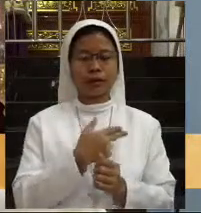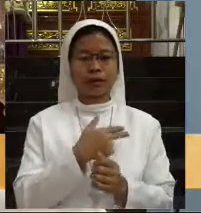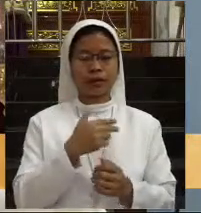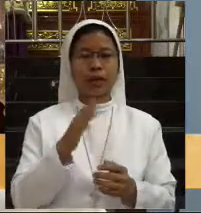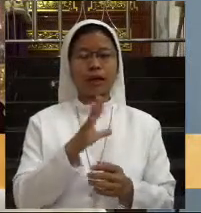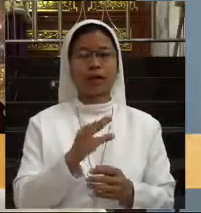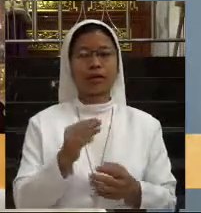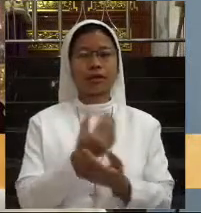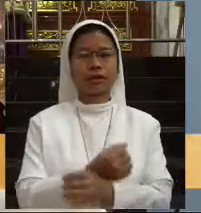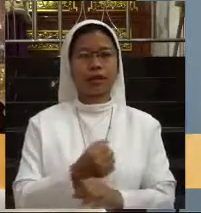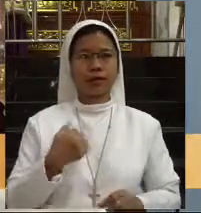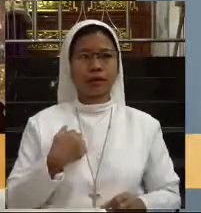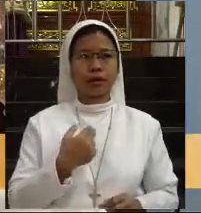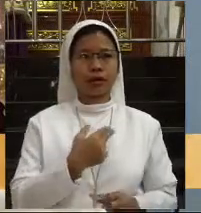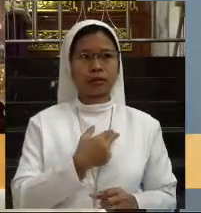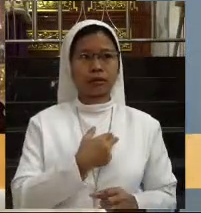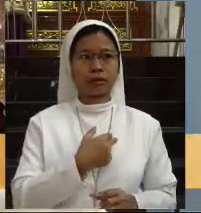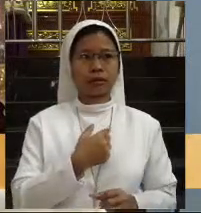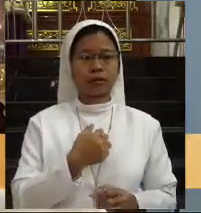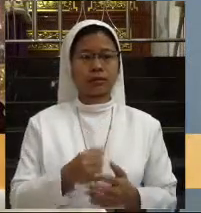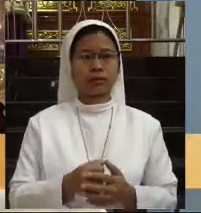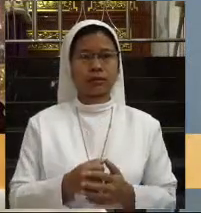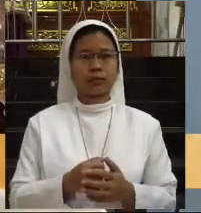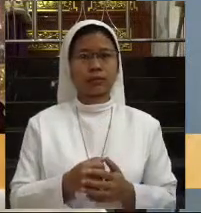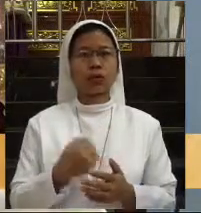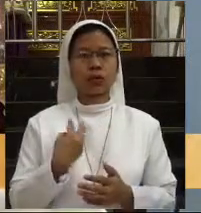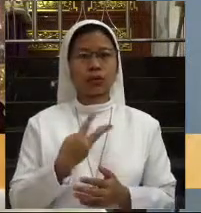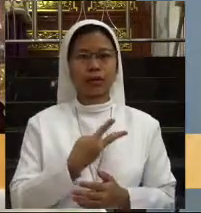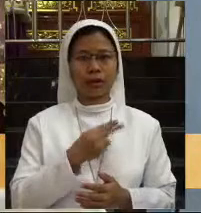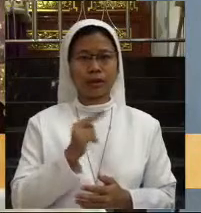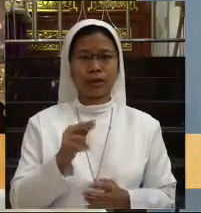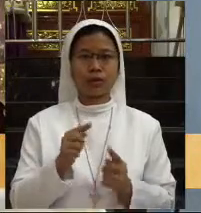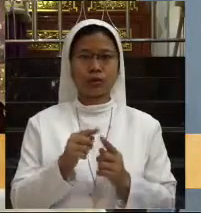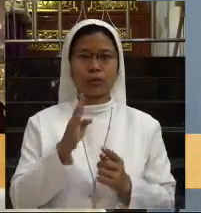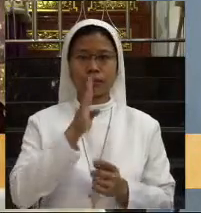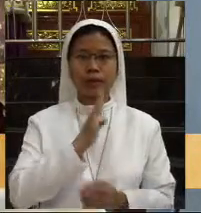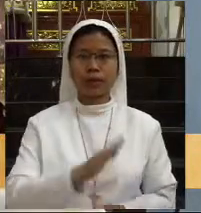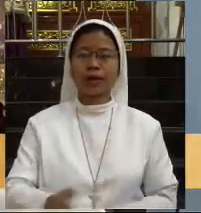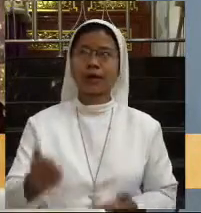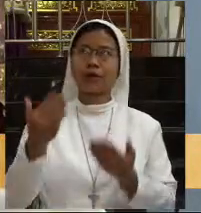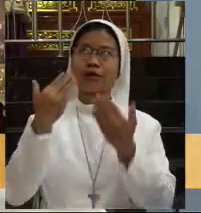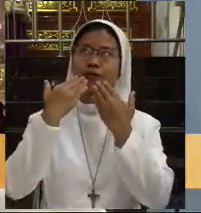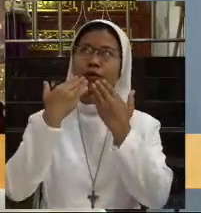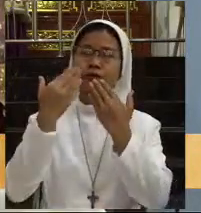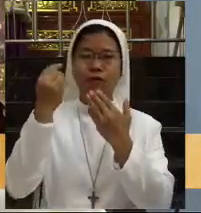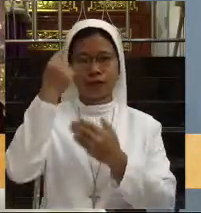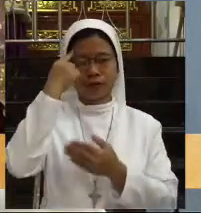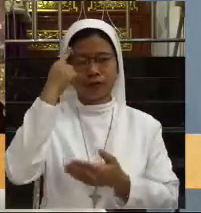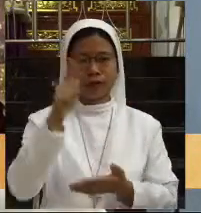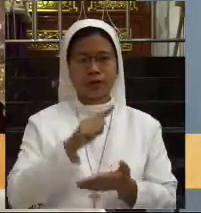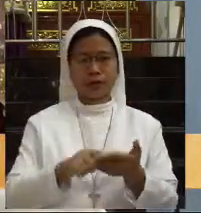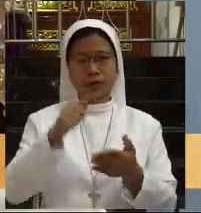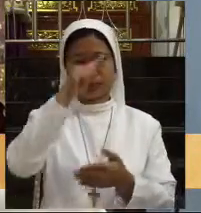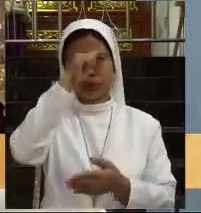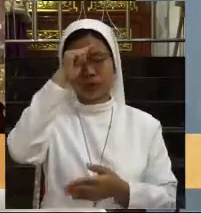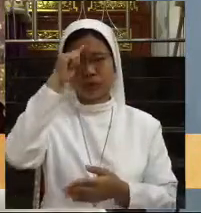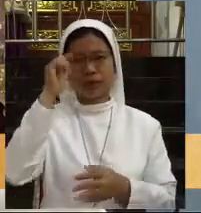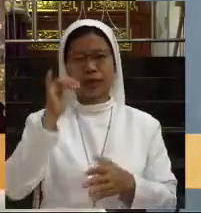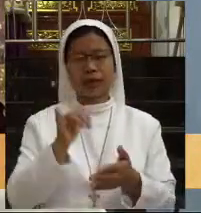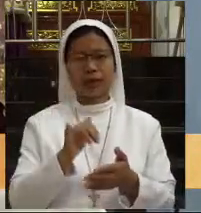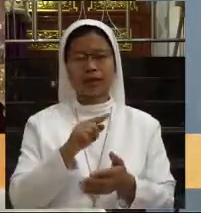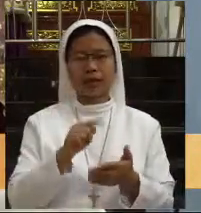salvation. Let us be grateful for this, because this is what Christmas is all